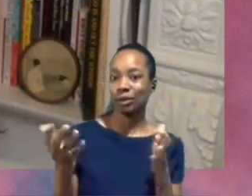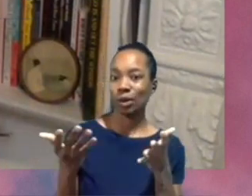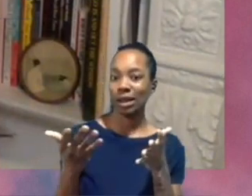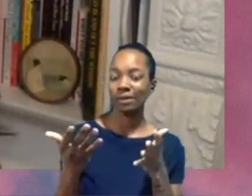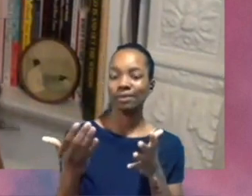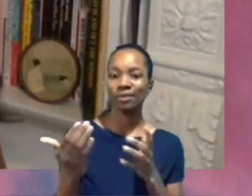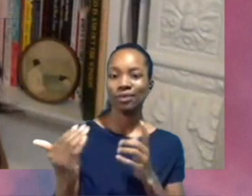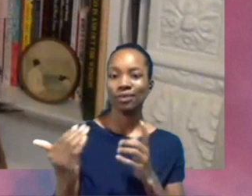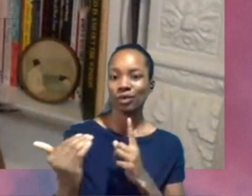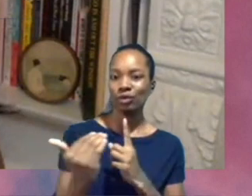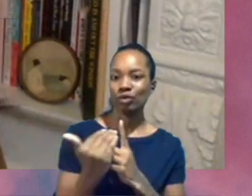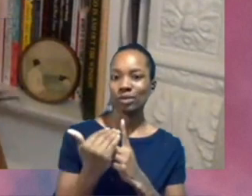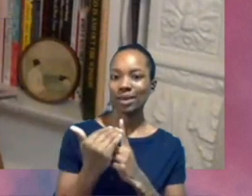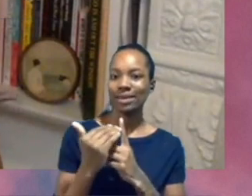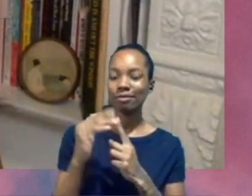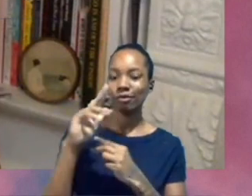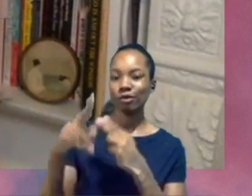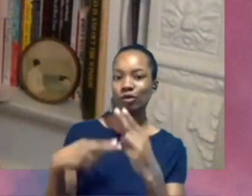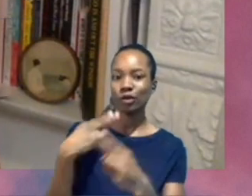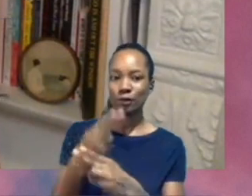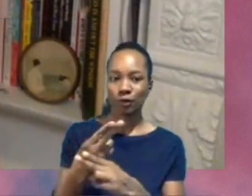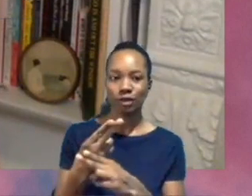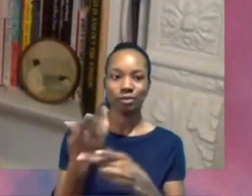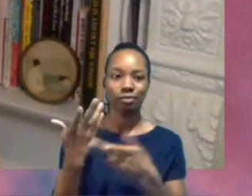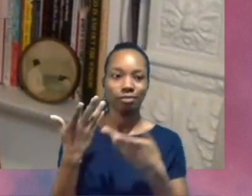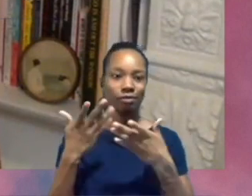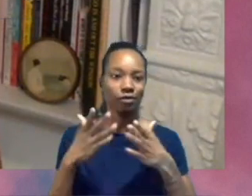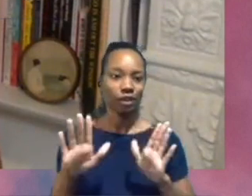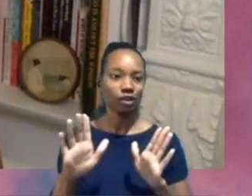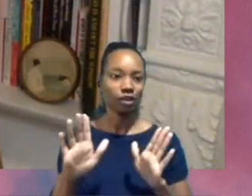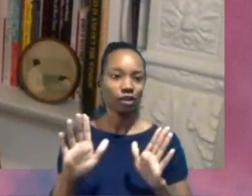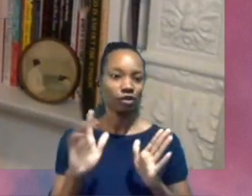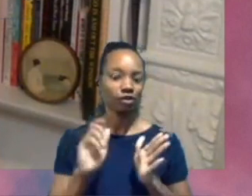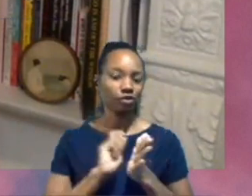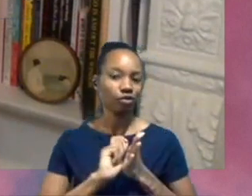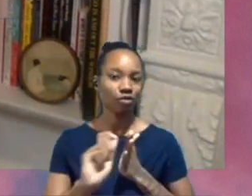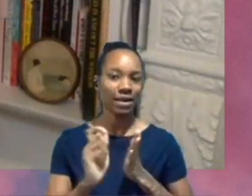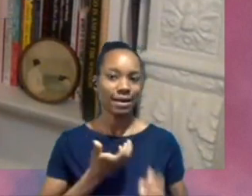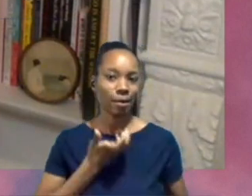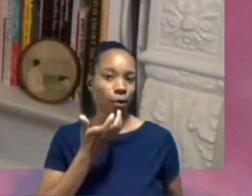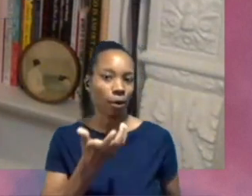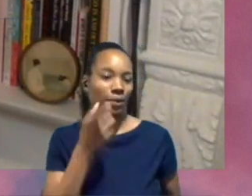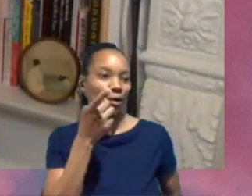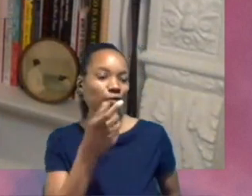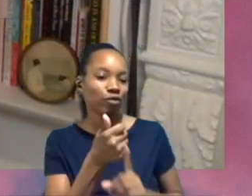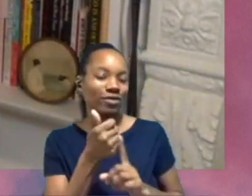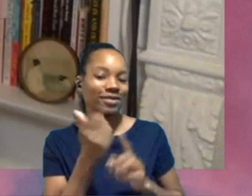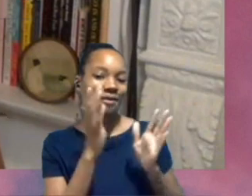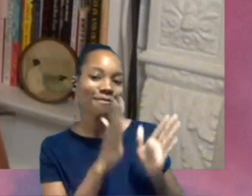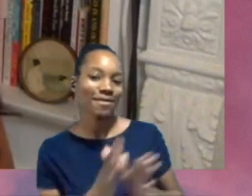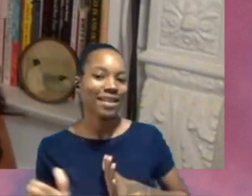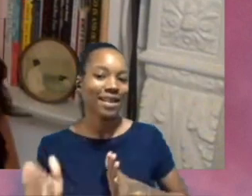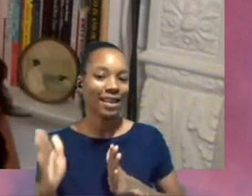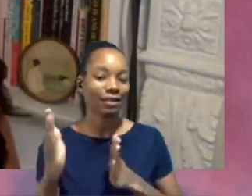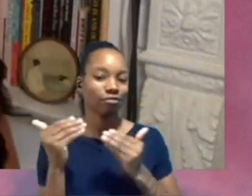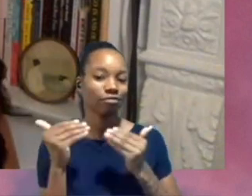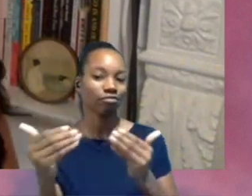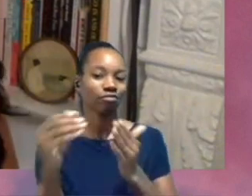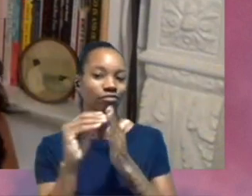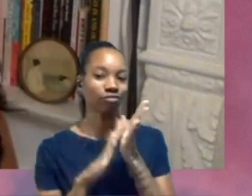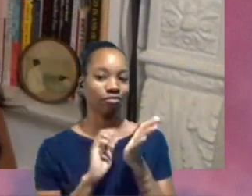the universe has already written the poem that you are planning on writing." And I used to find that